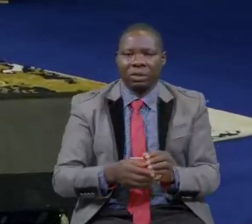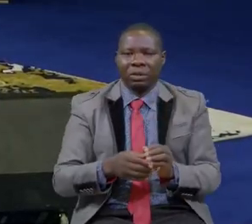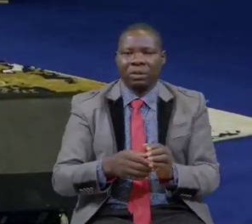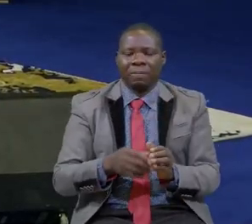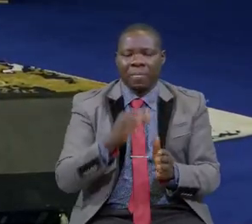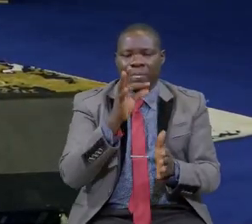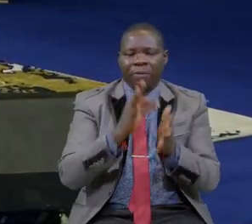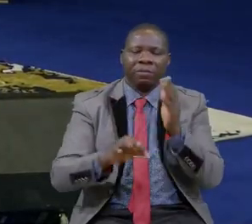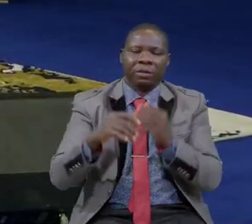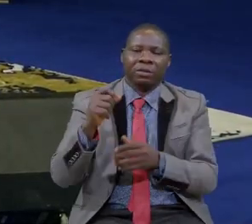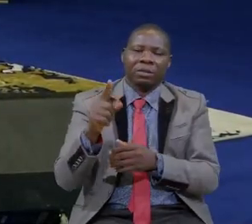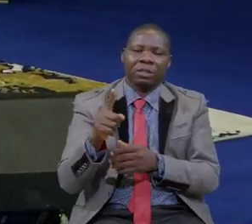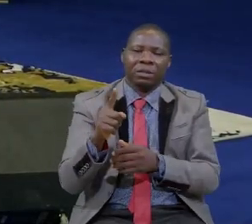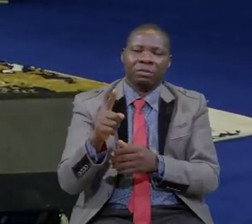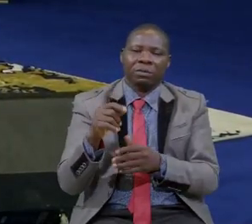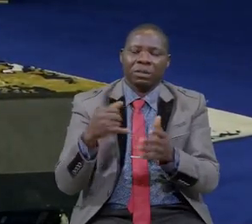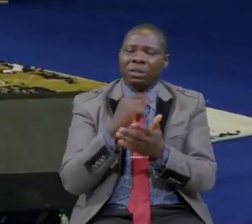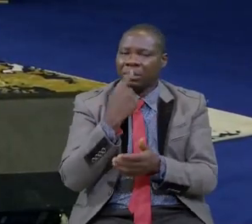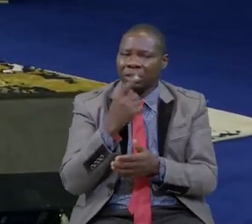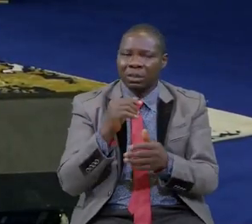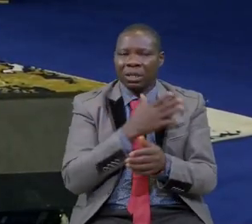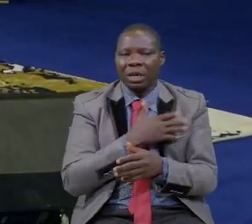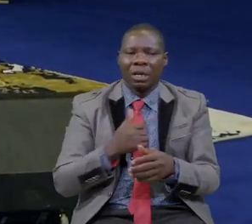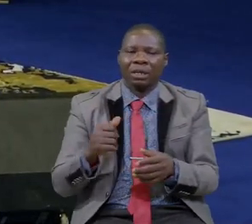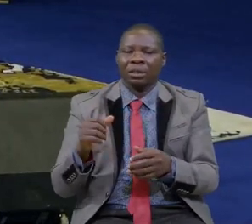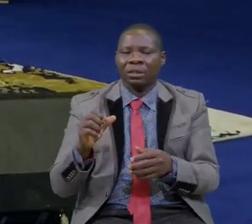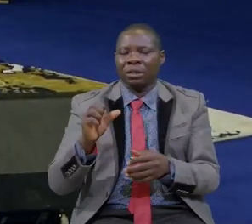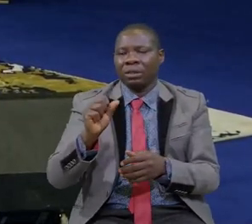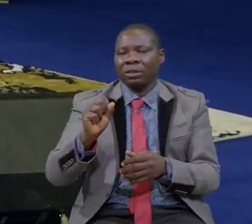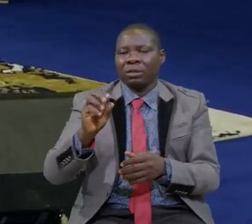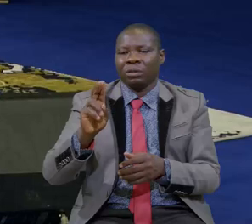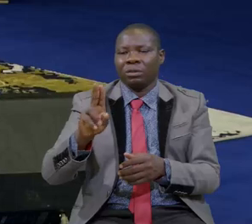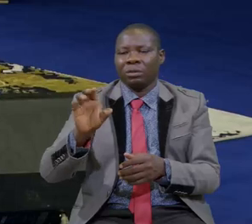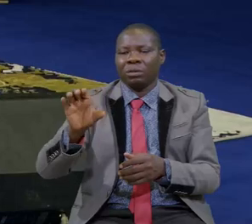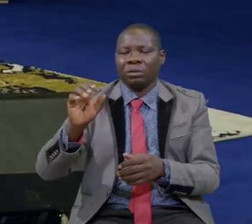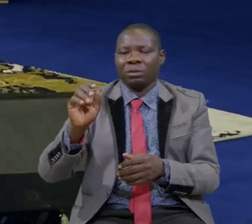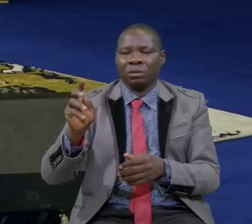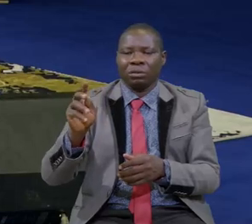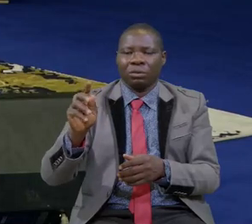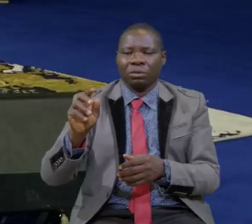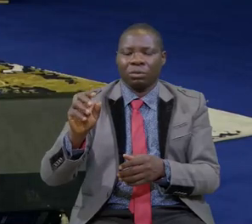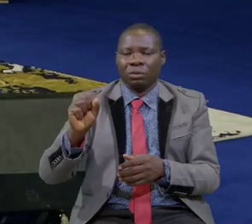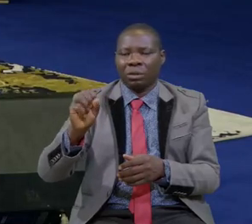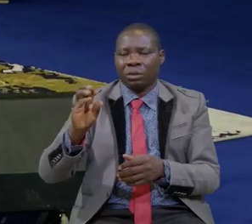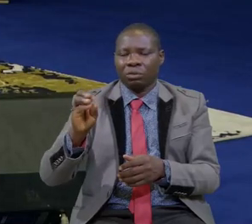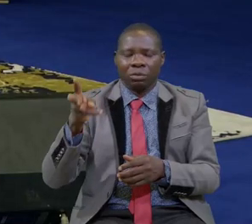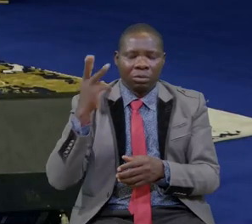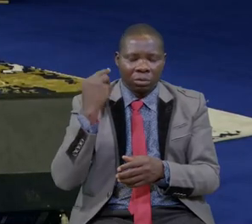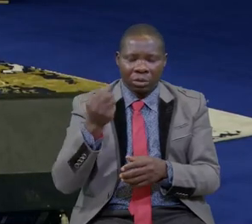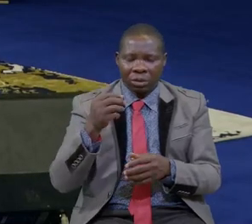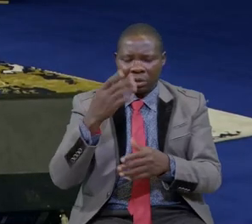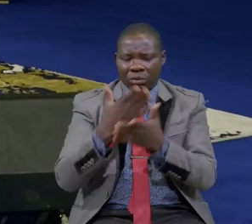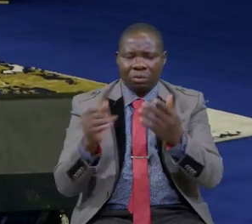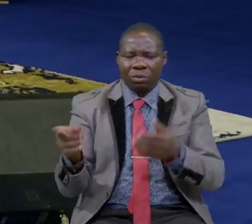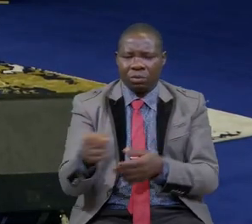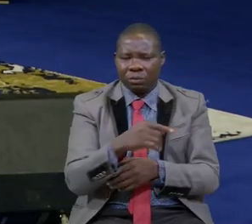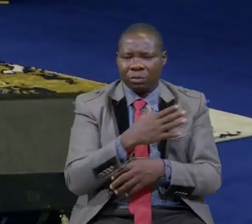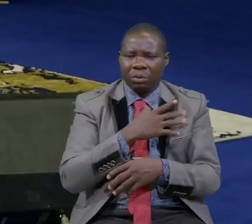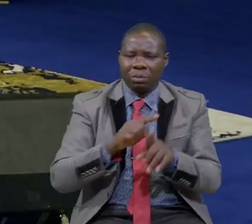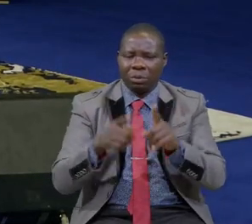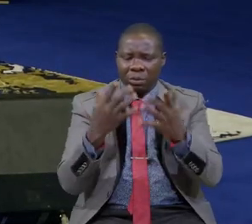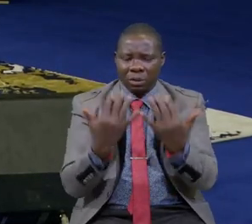11. It says, and such were some of you, but ye are now washed.